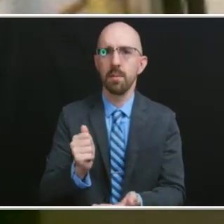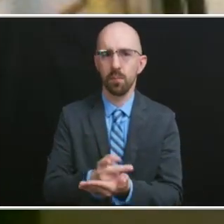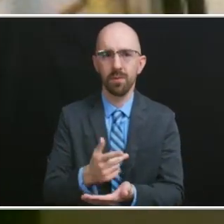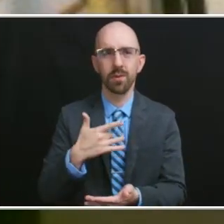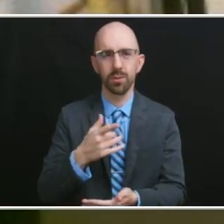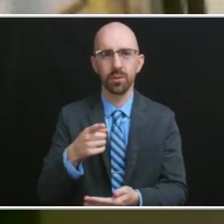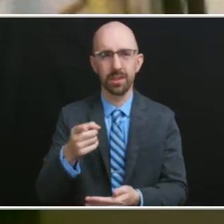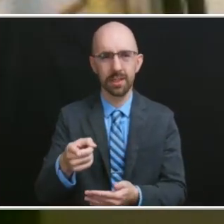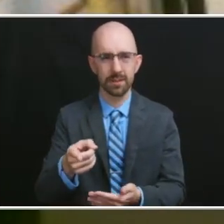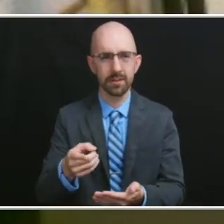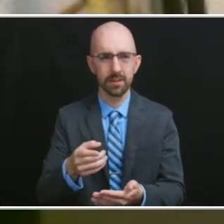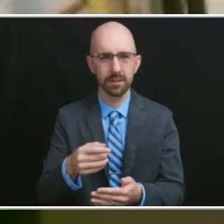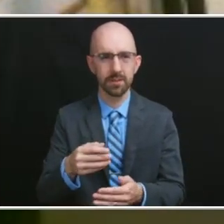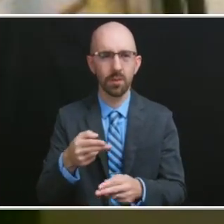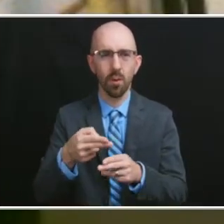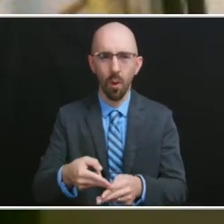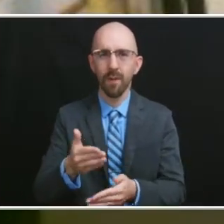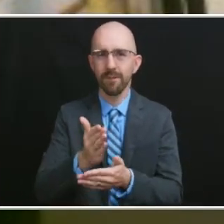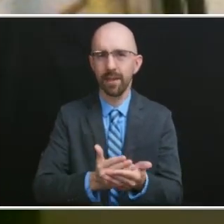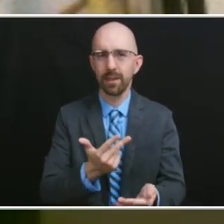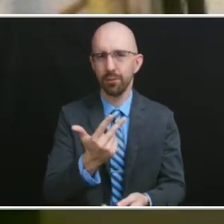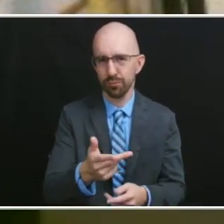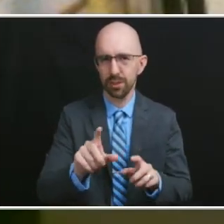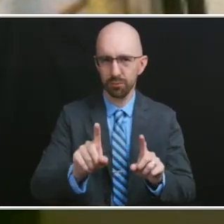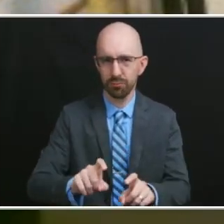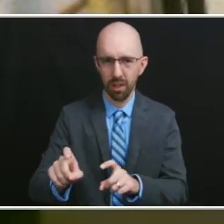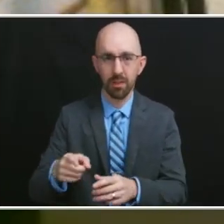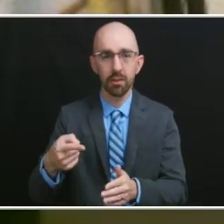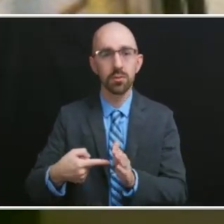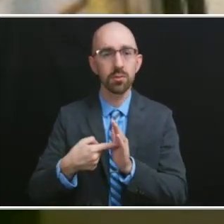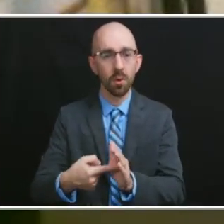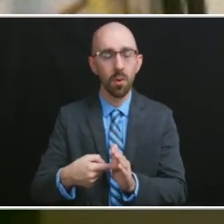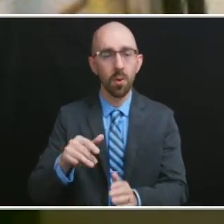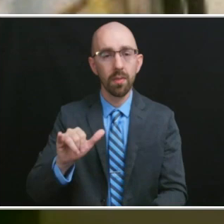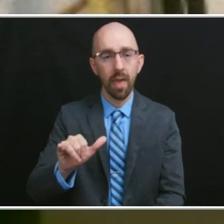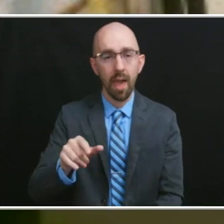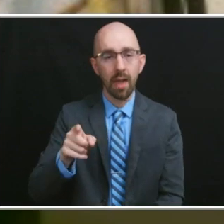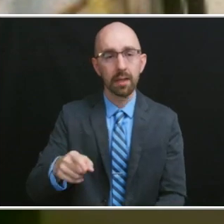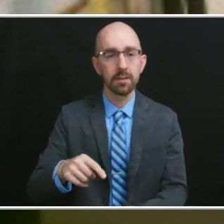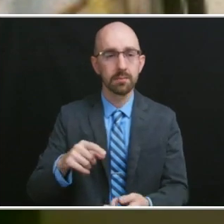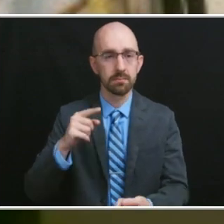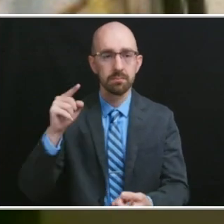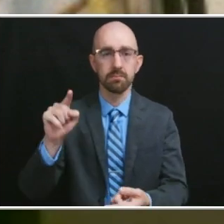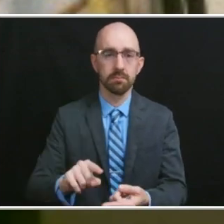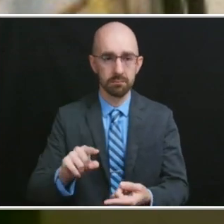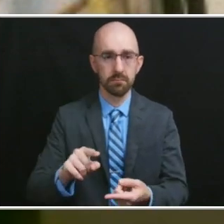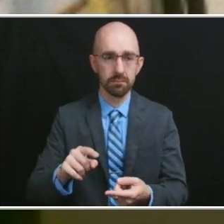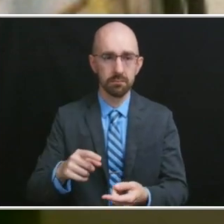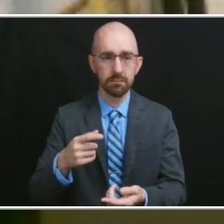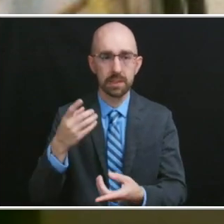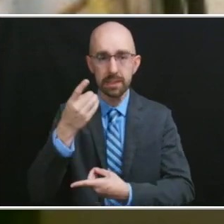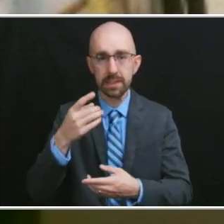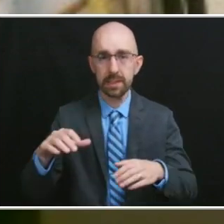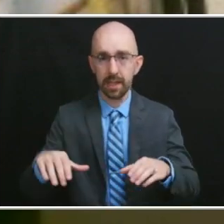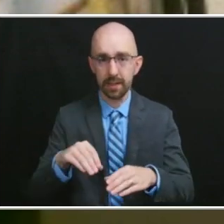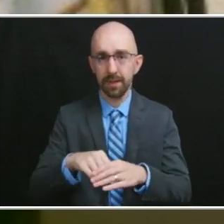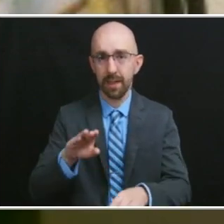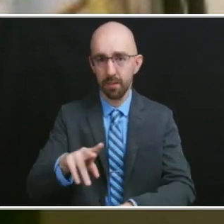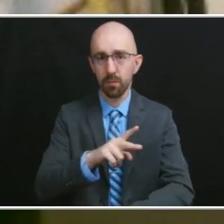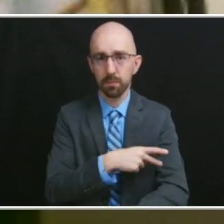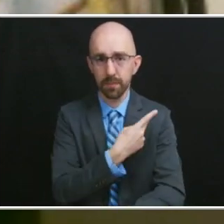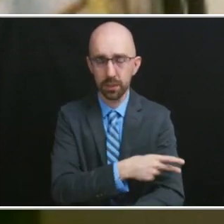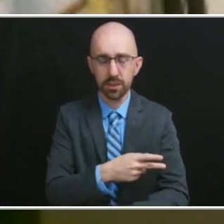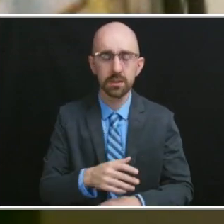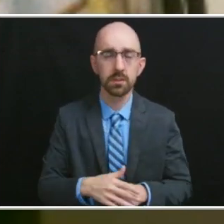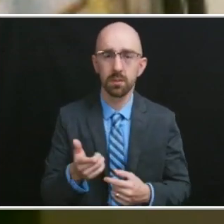called phase 3 trials. They showed that ianalumab significantly reduced disease activity in Sjögren's patients. So this is